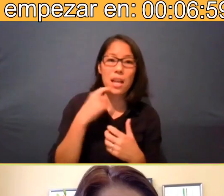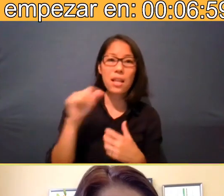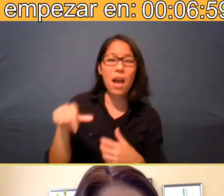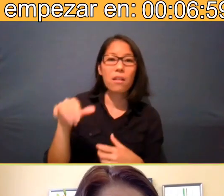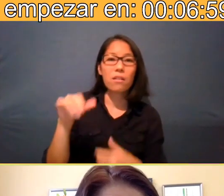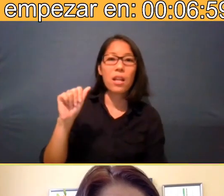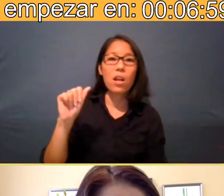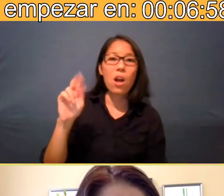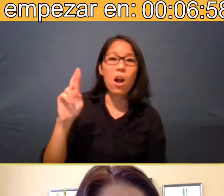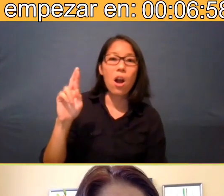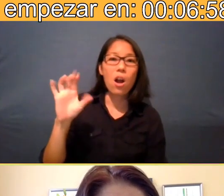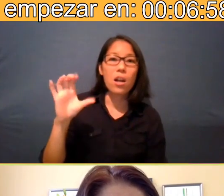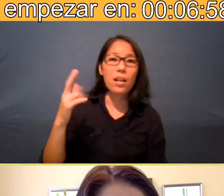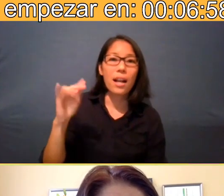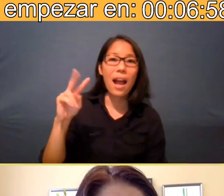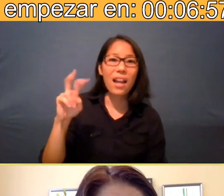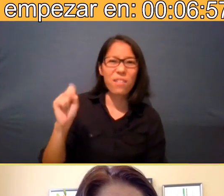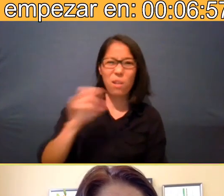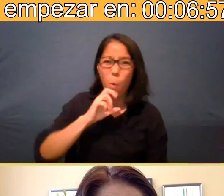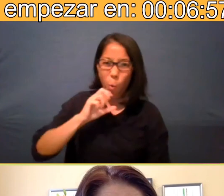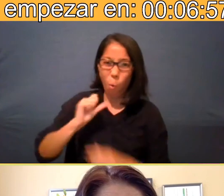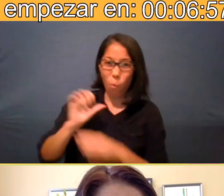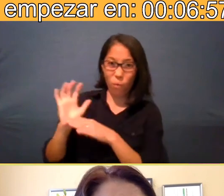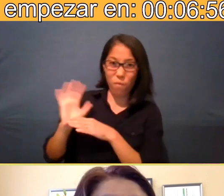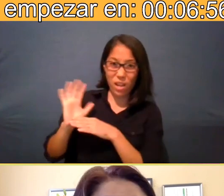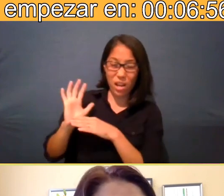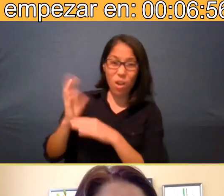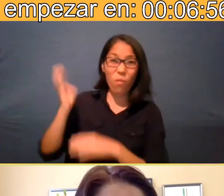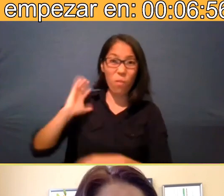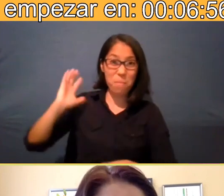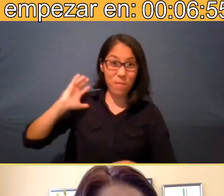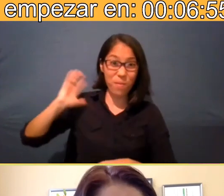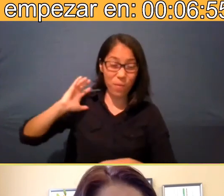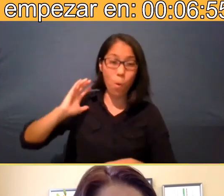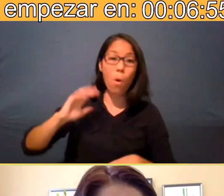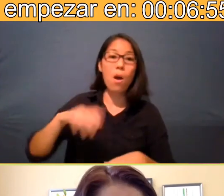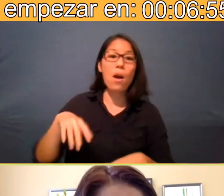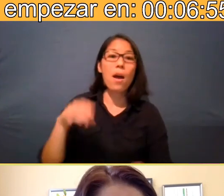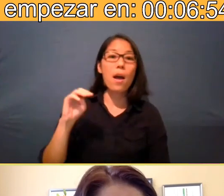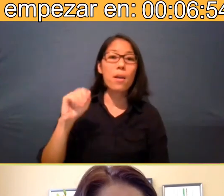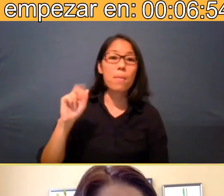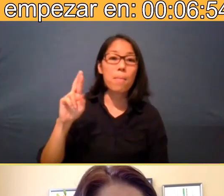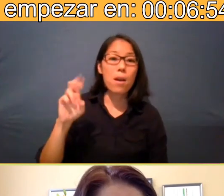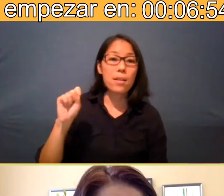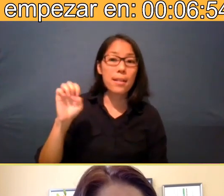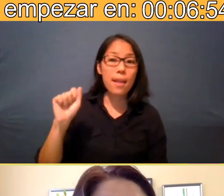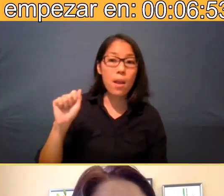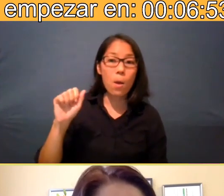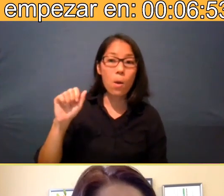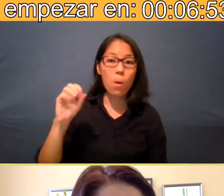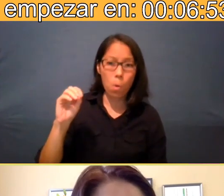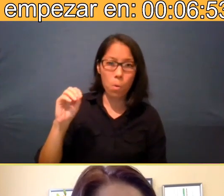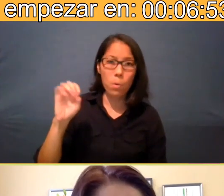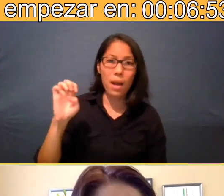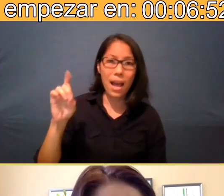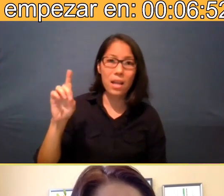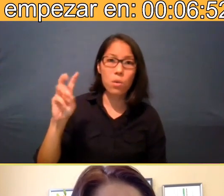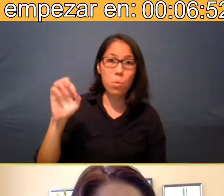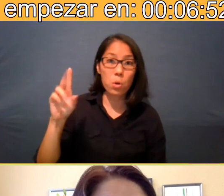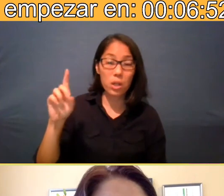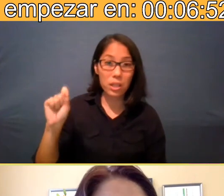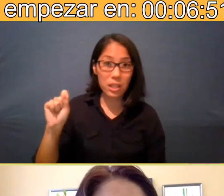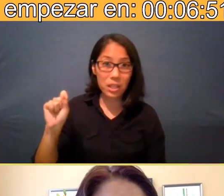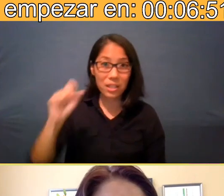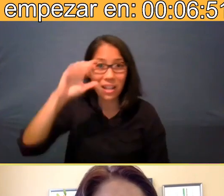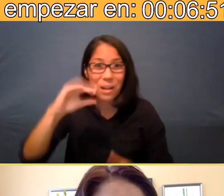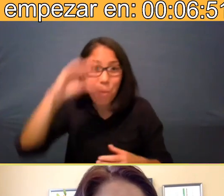footage by Claudia Mercado and Maceo Edwards, who was the coloring pages. And